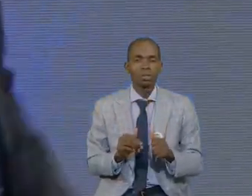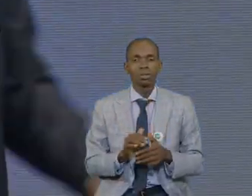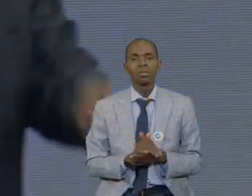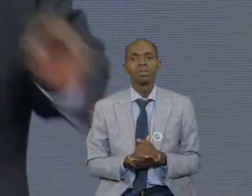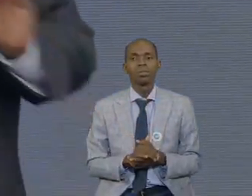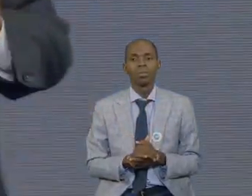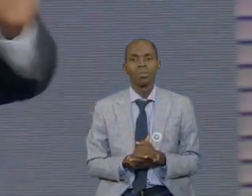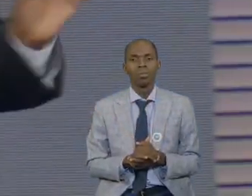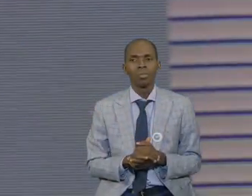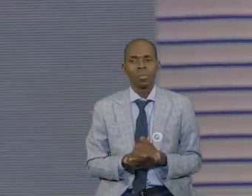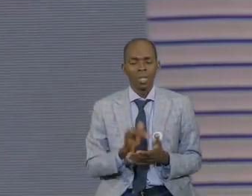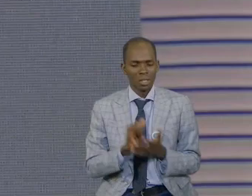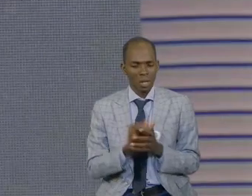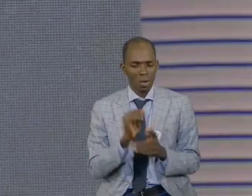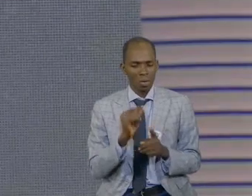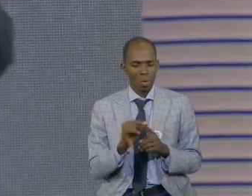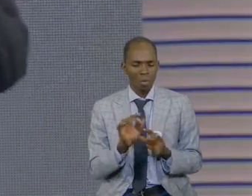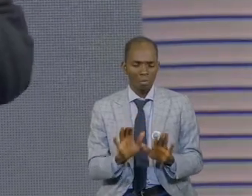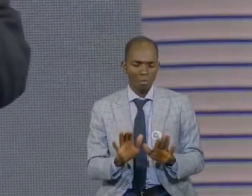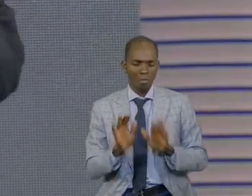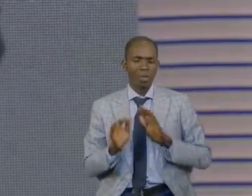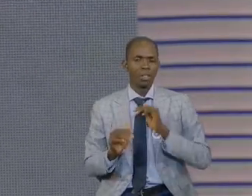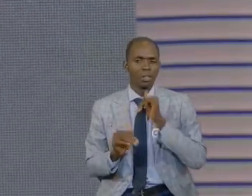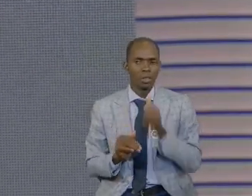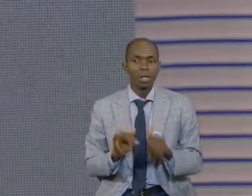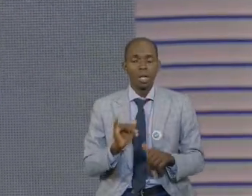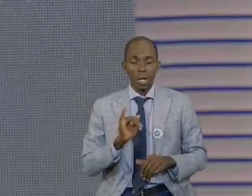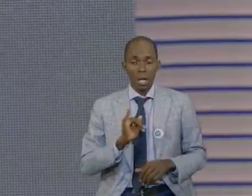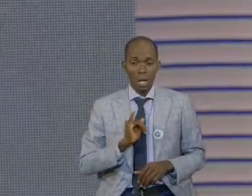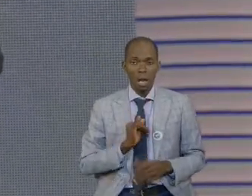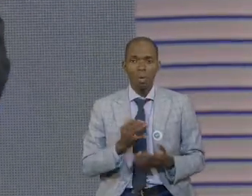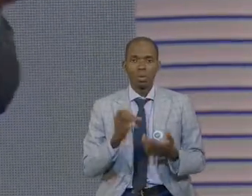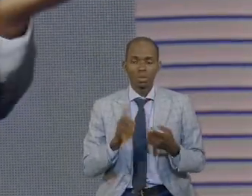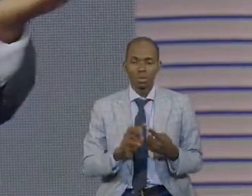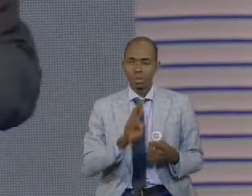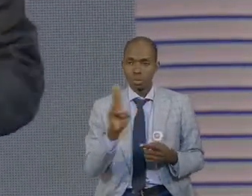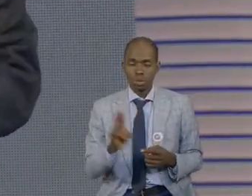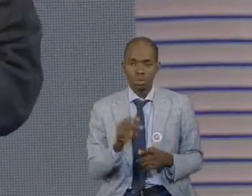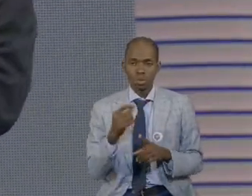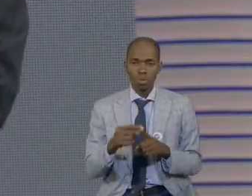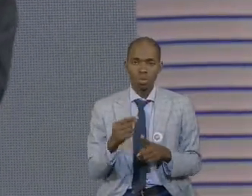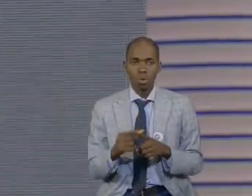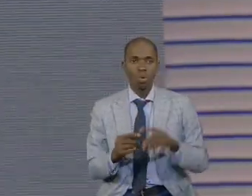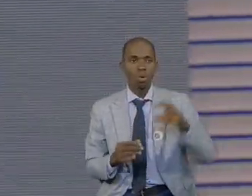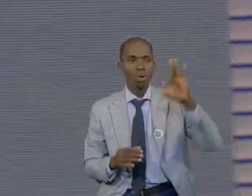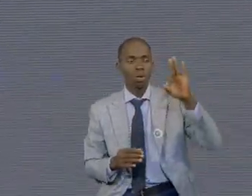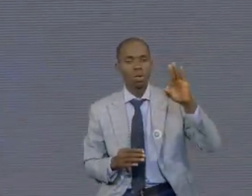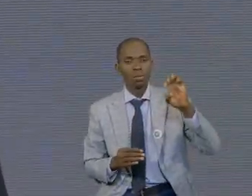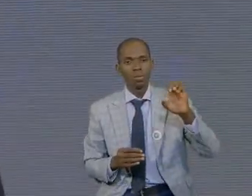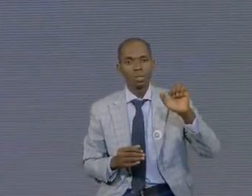Those words, fear not, I want to use the letters of fear not.